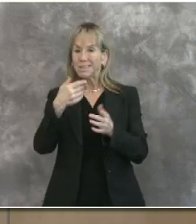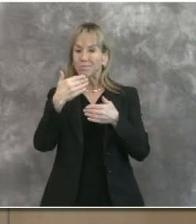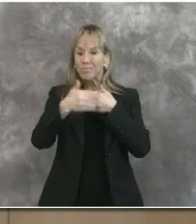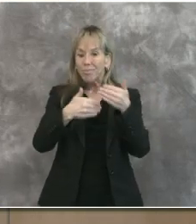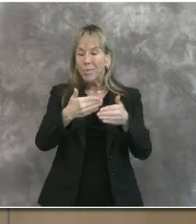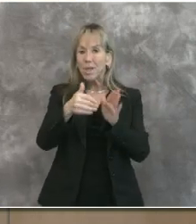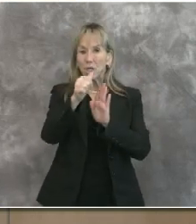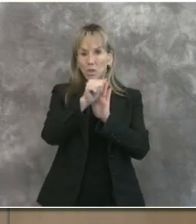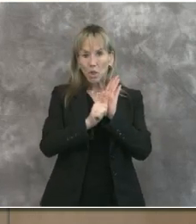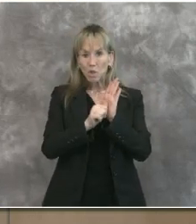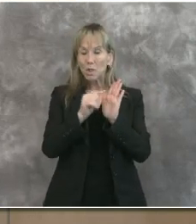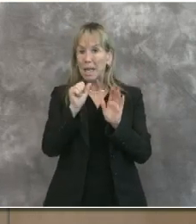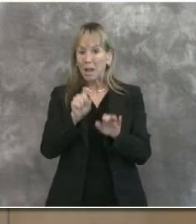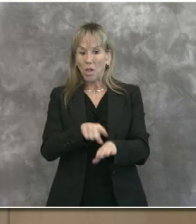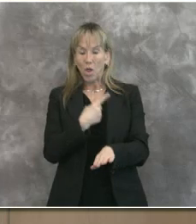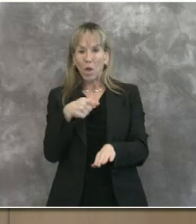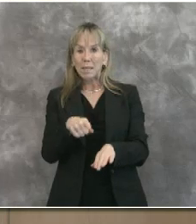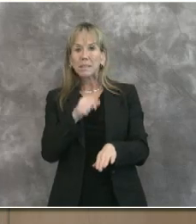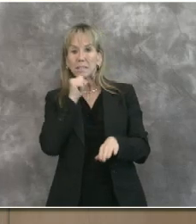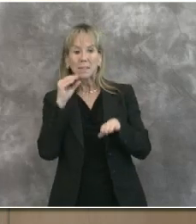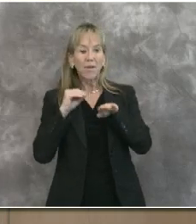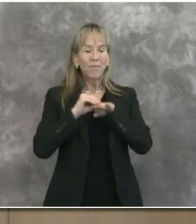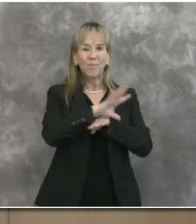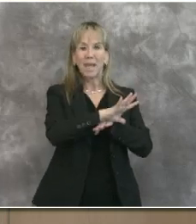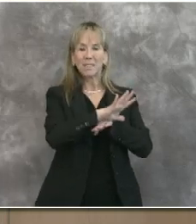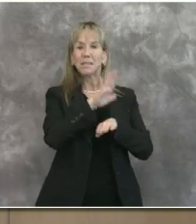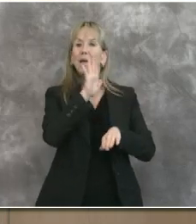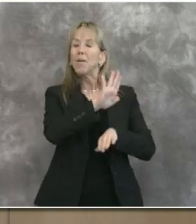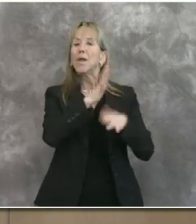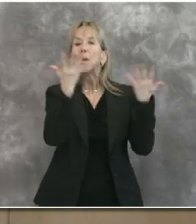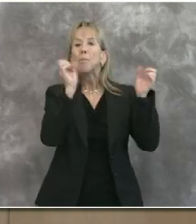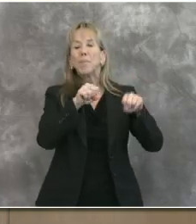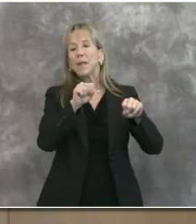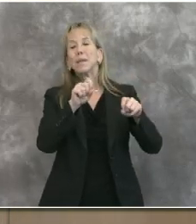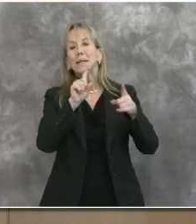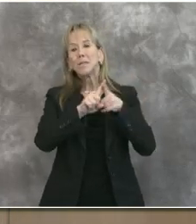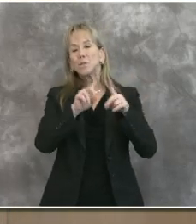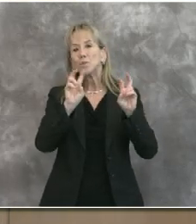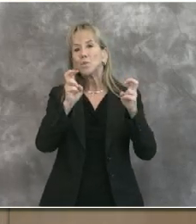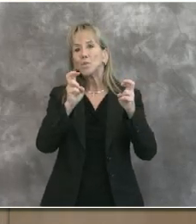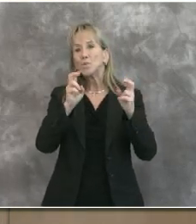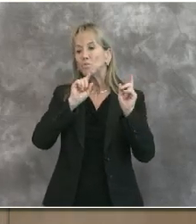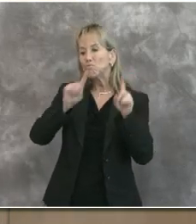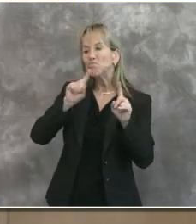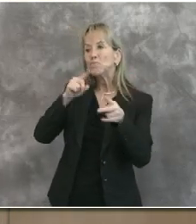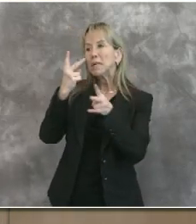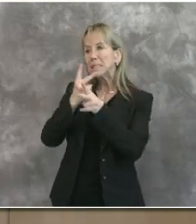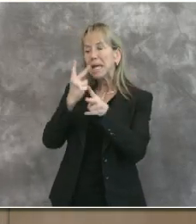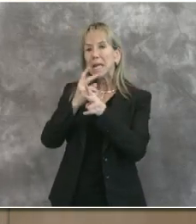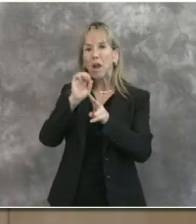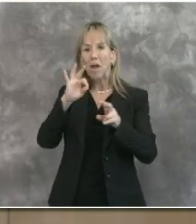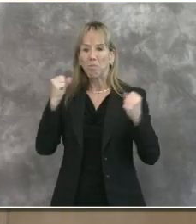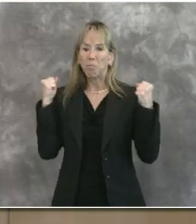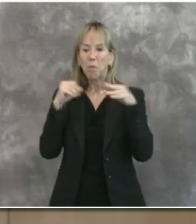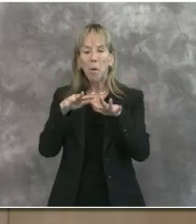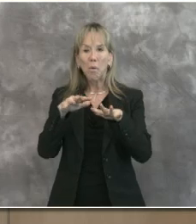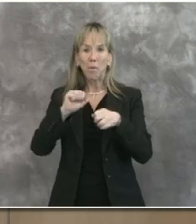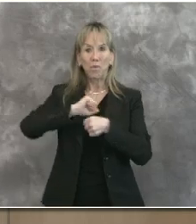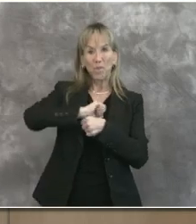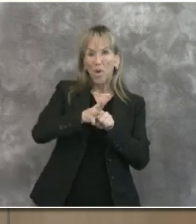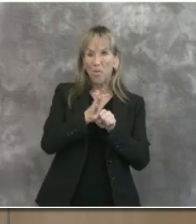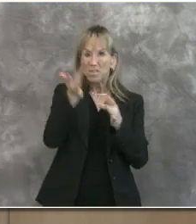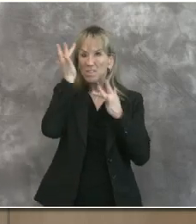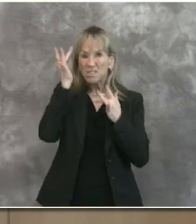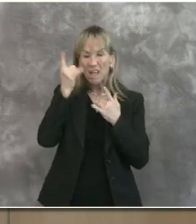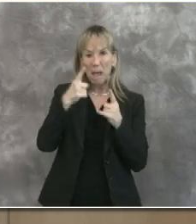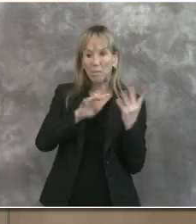doesn't affect their ability to respond to any surges of COVID patients. Does that address